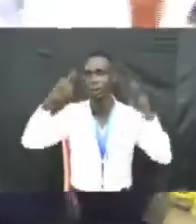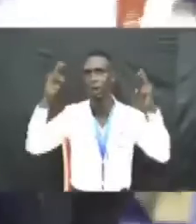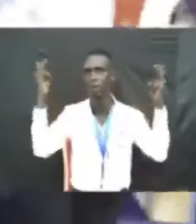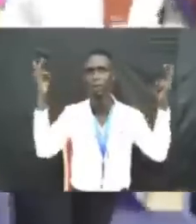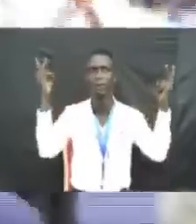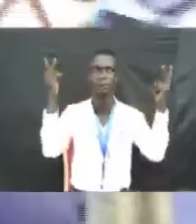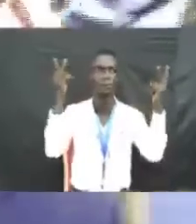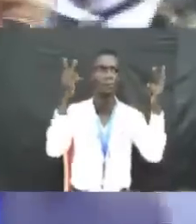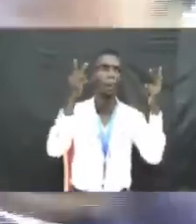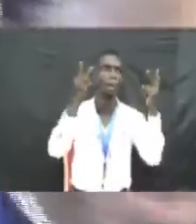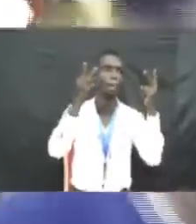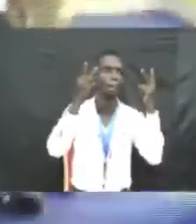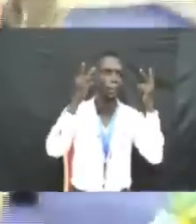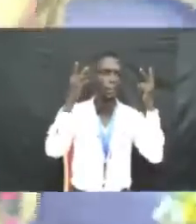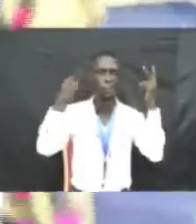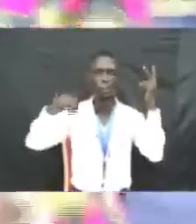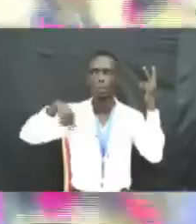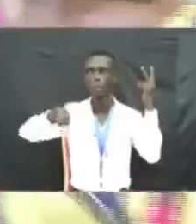victory